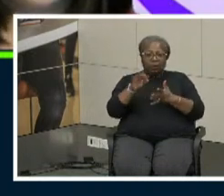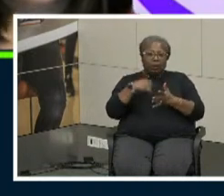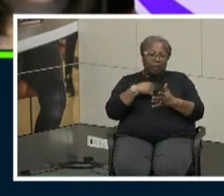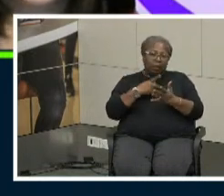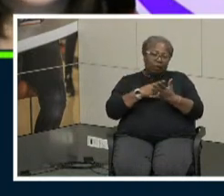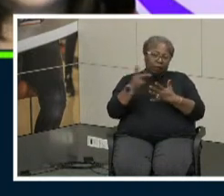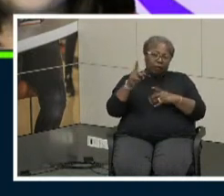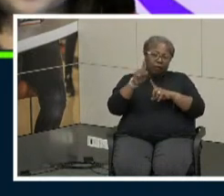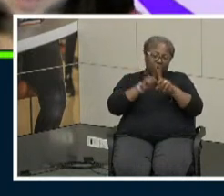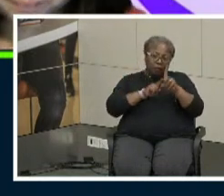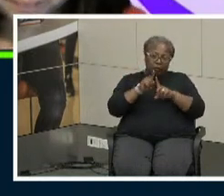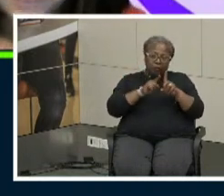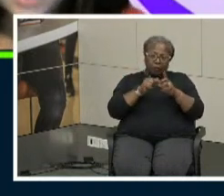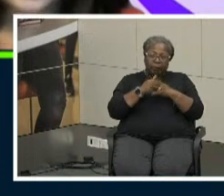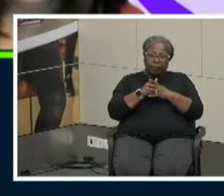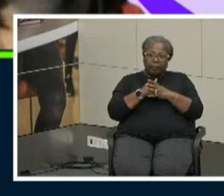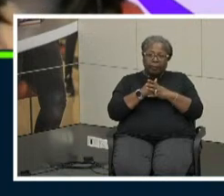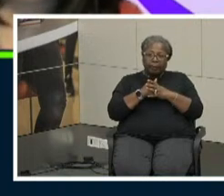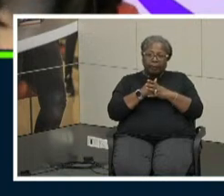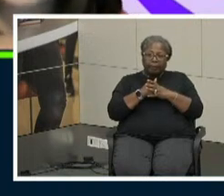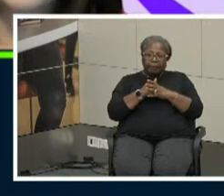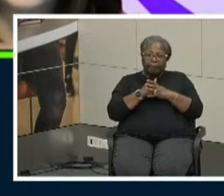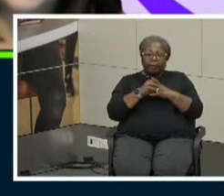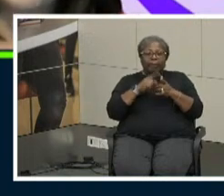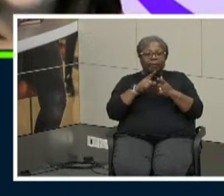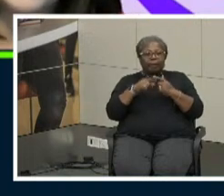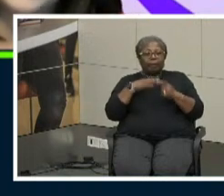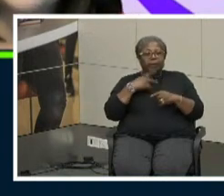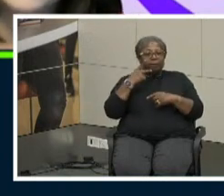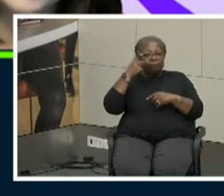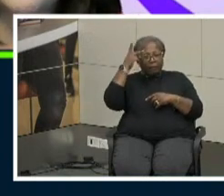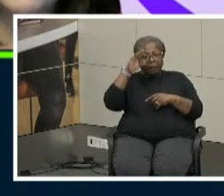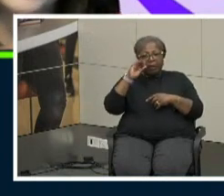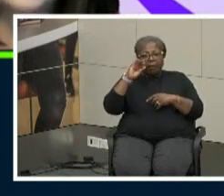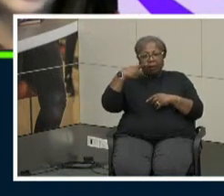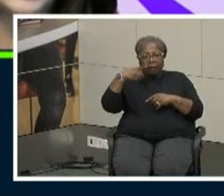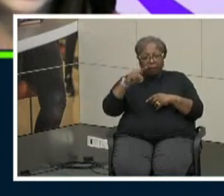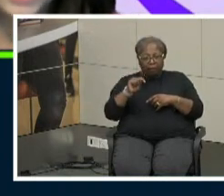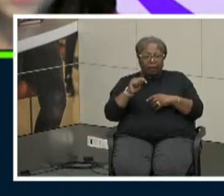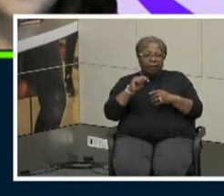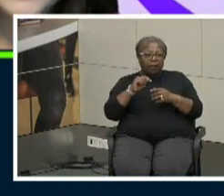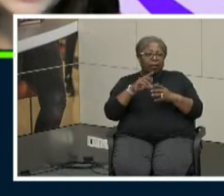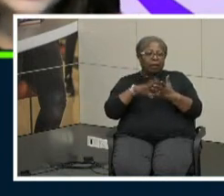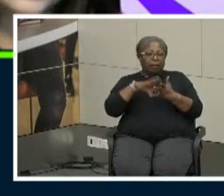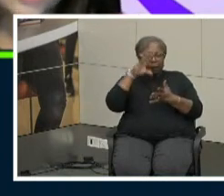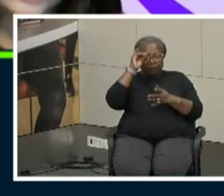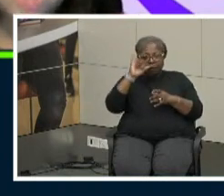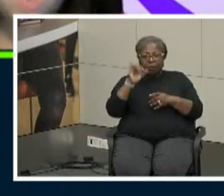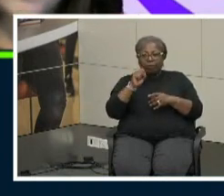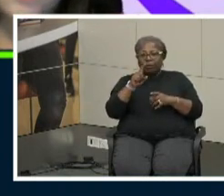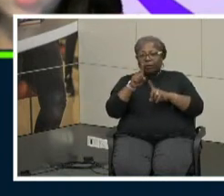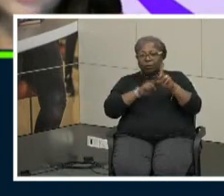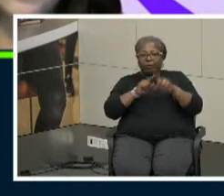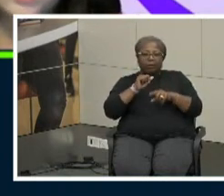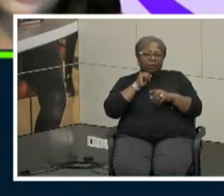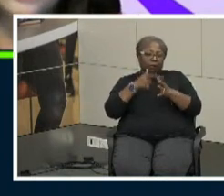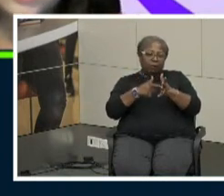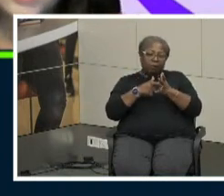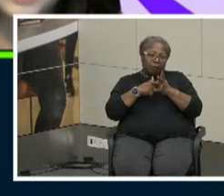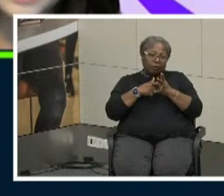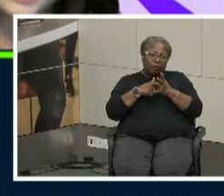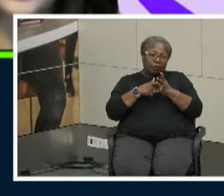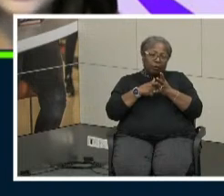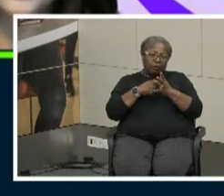fail star then my parents opted me out of accelerated learning too star is not required